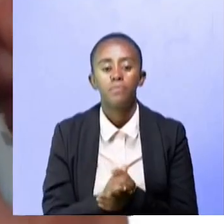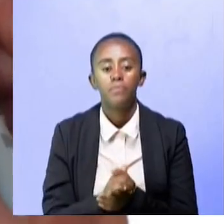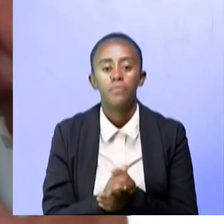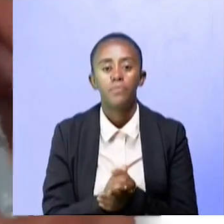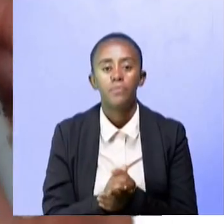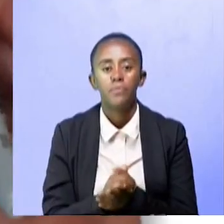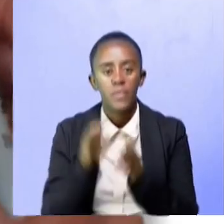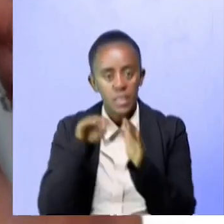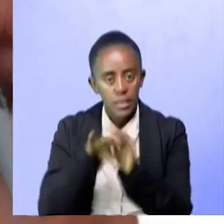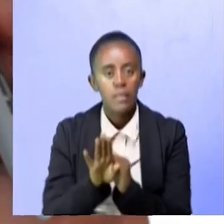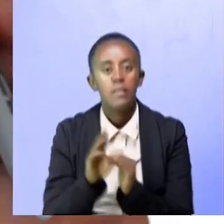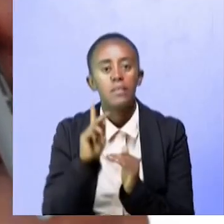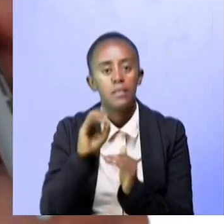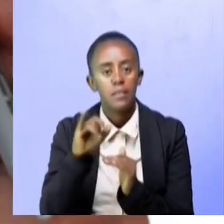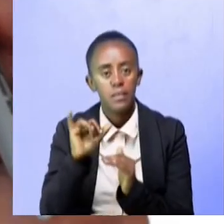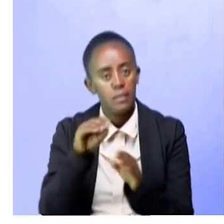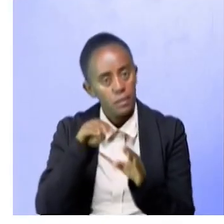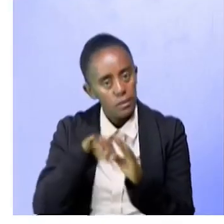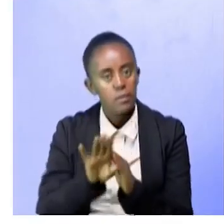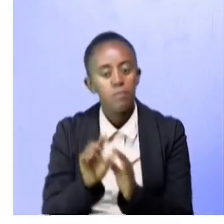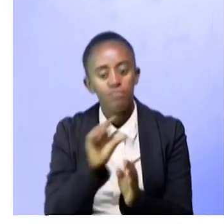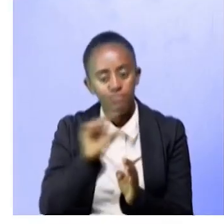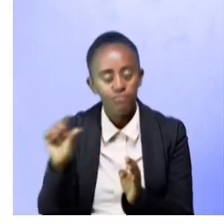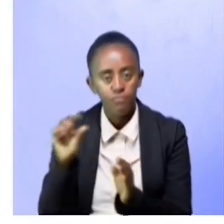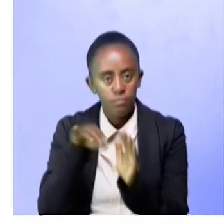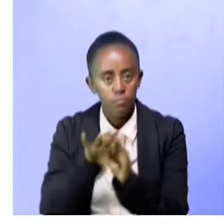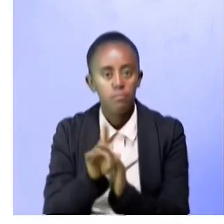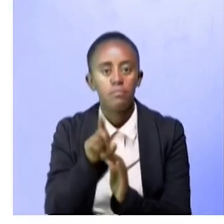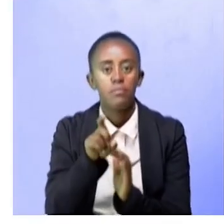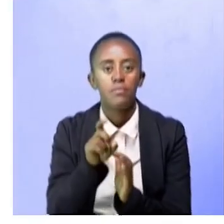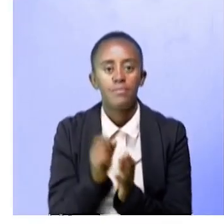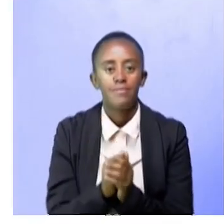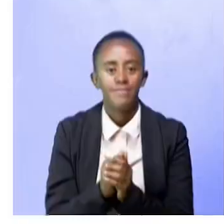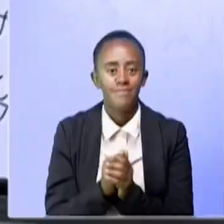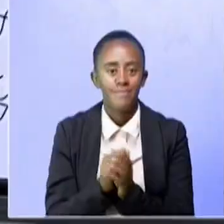key in. Yeah, exactly.